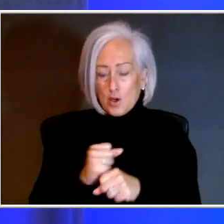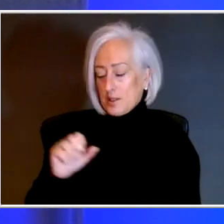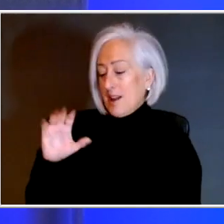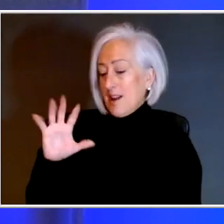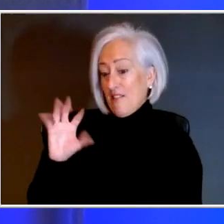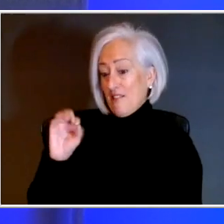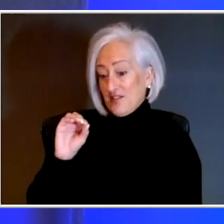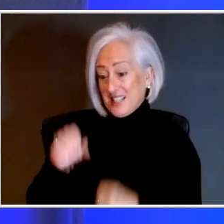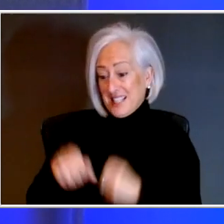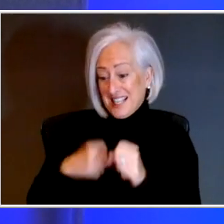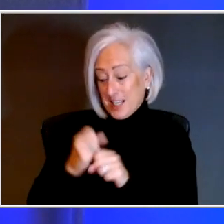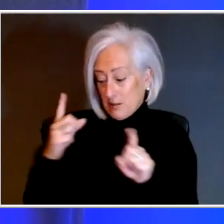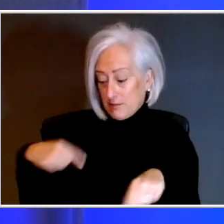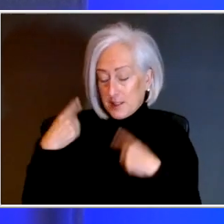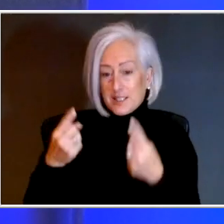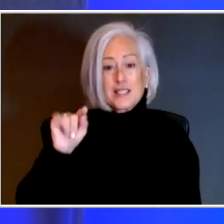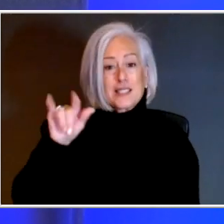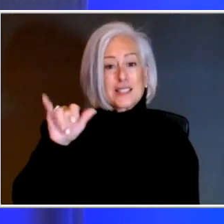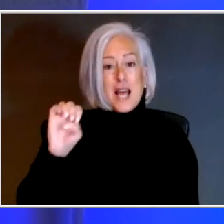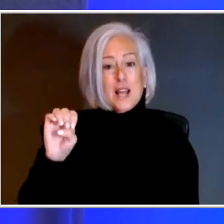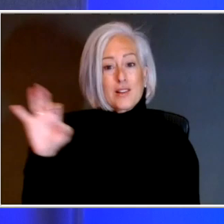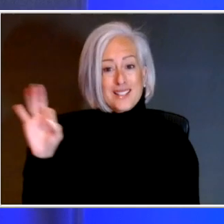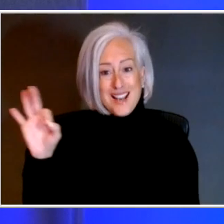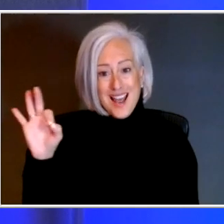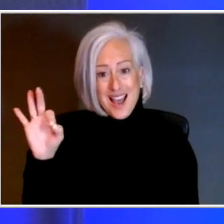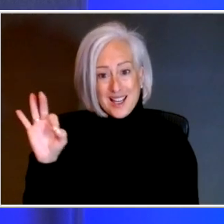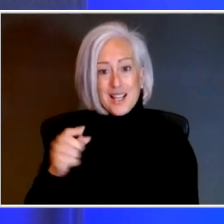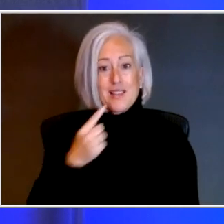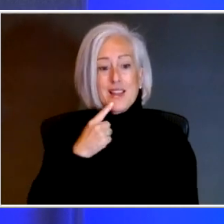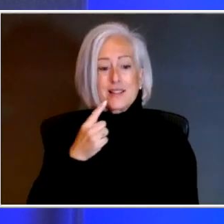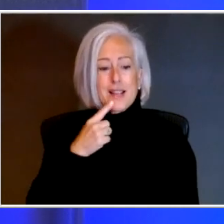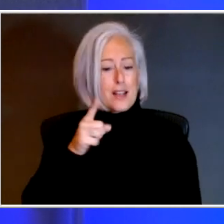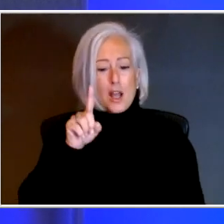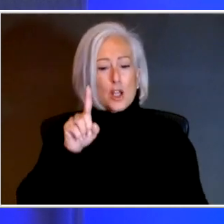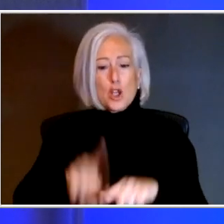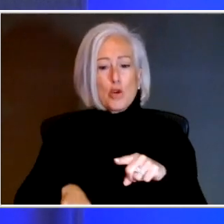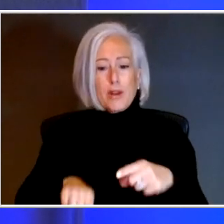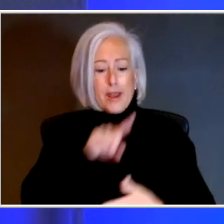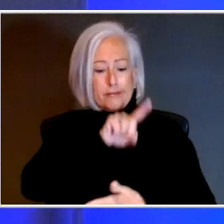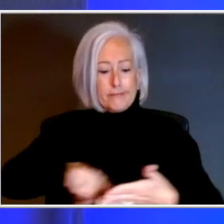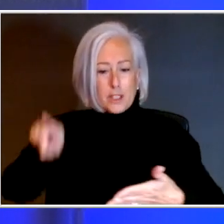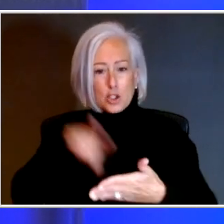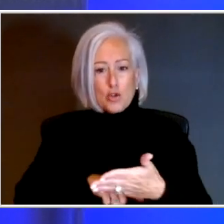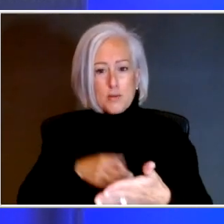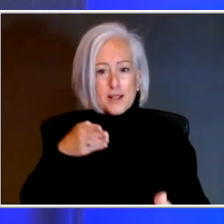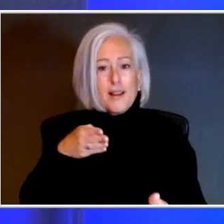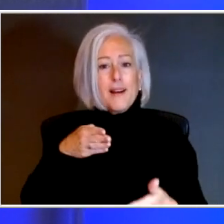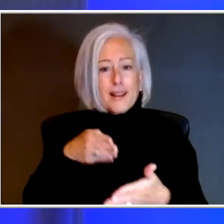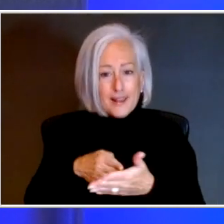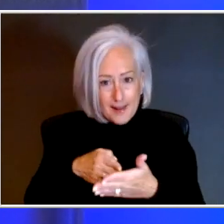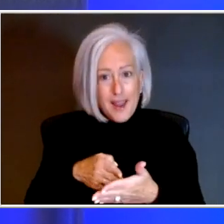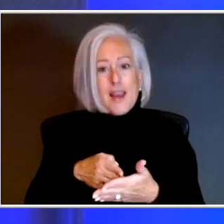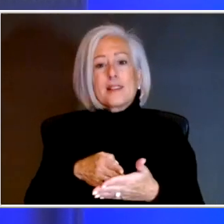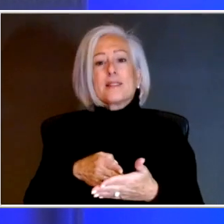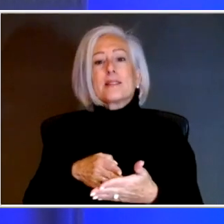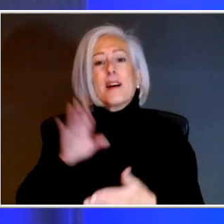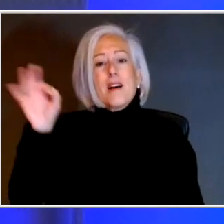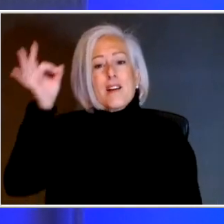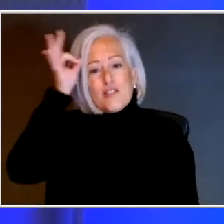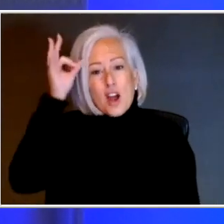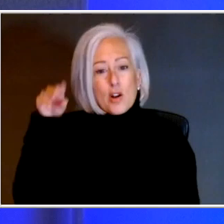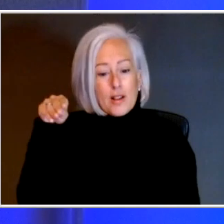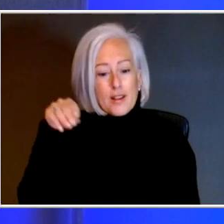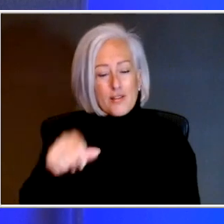more or less mandated that there would be no or banned sex discrimination in federally funded education programs, and then it just trickled